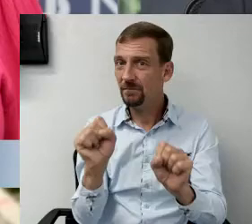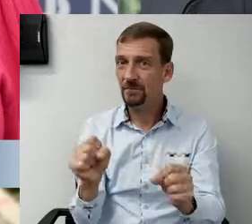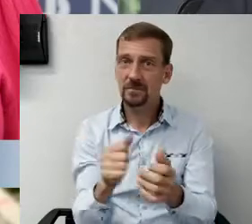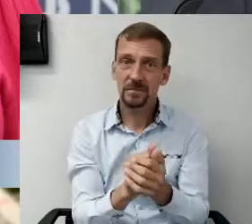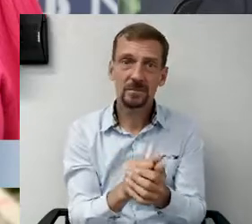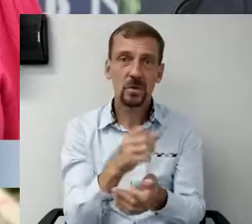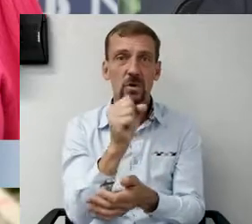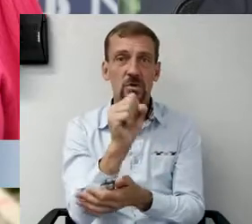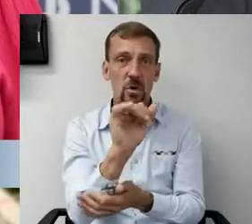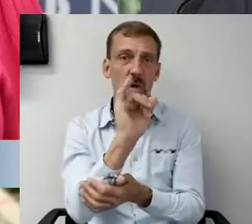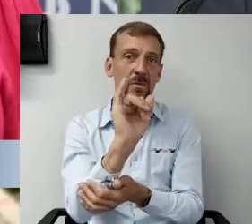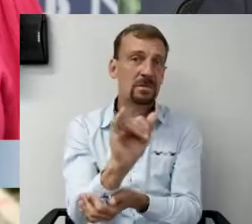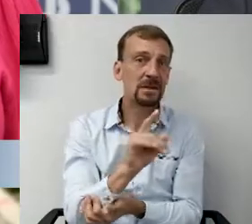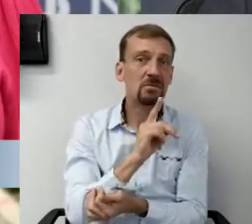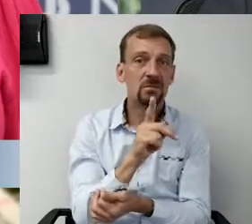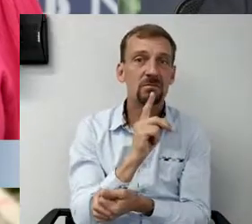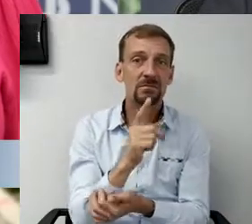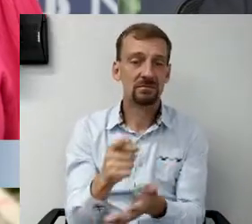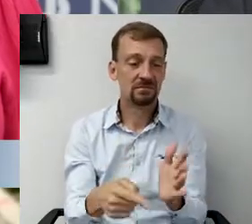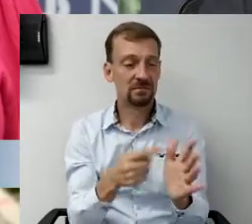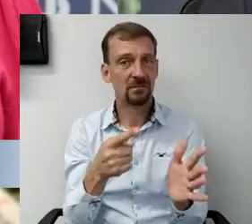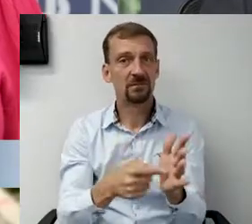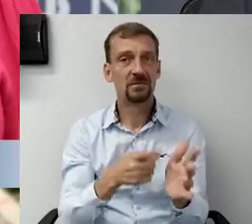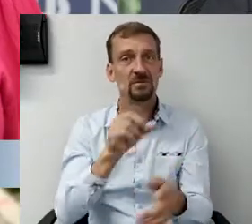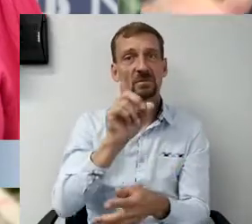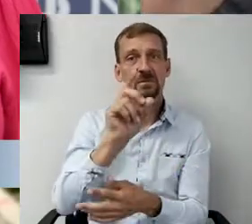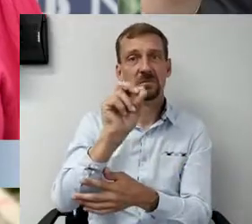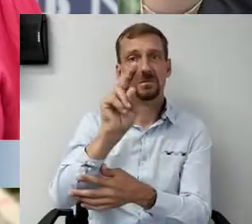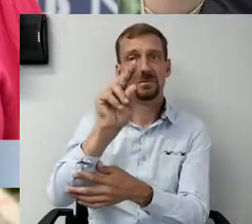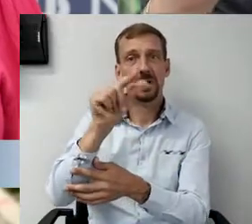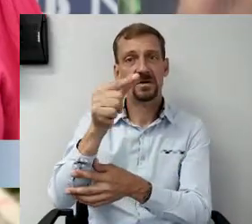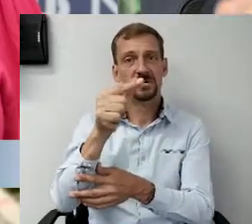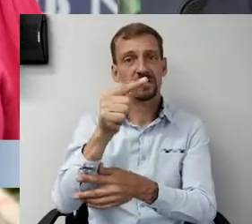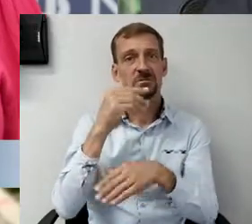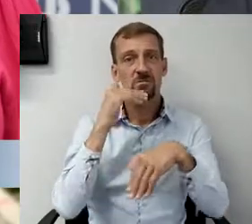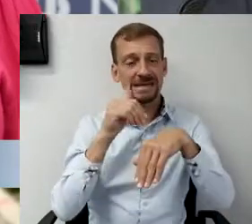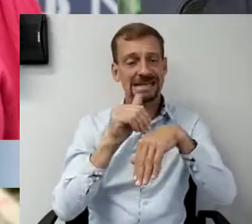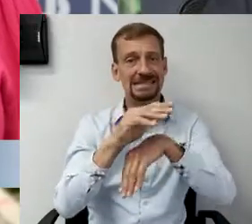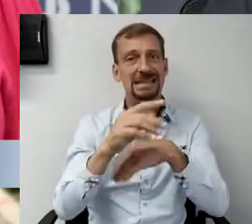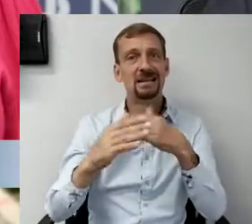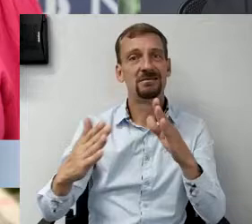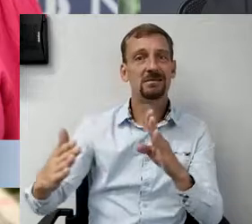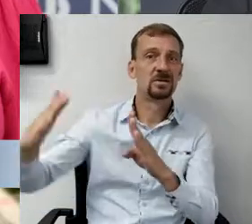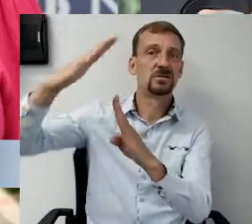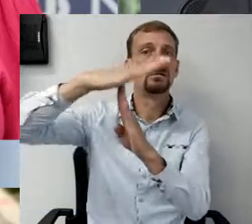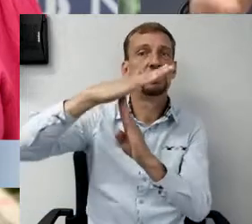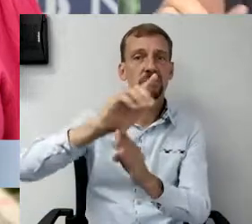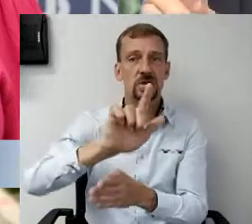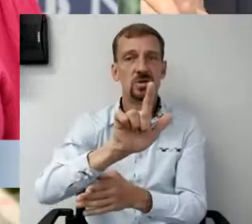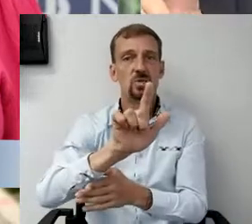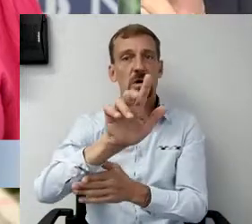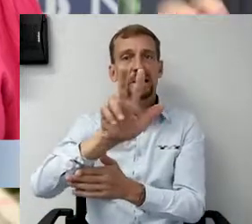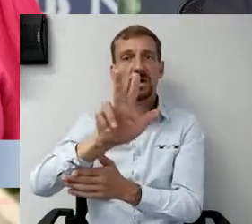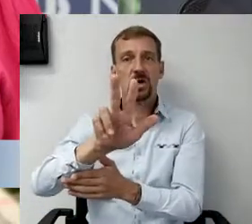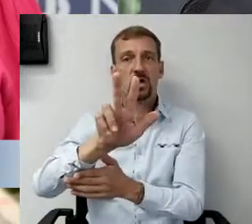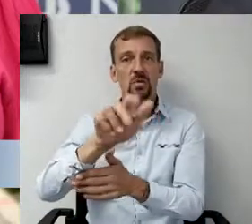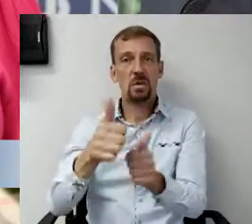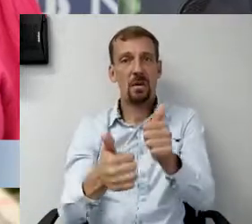sends it out usually once a week, ranks the top 23 most